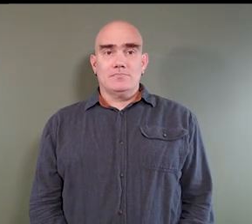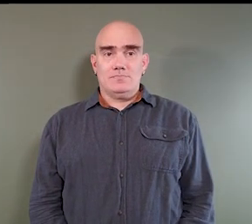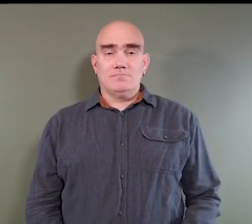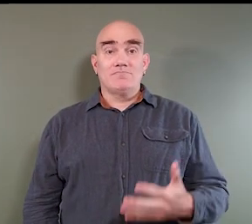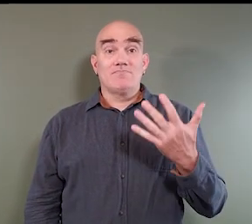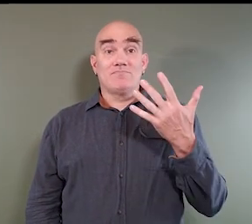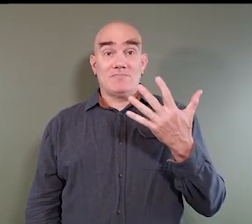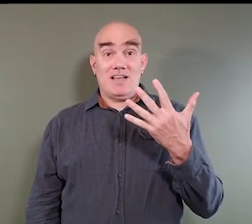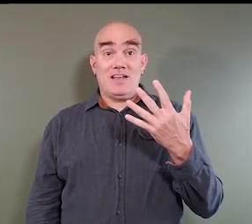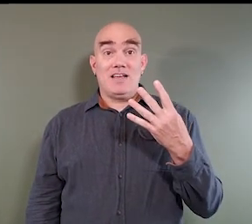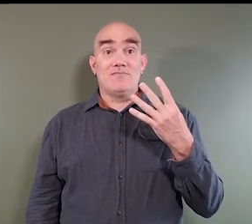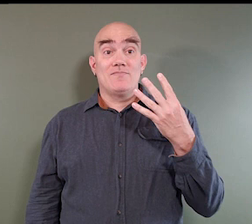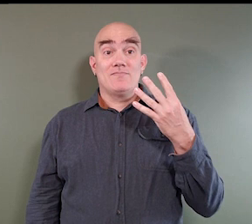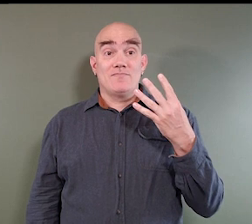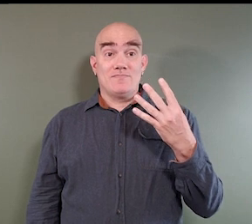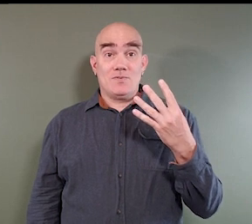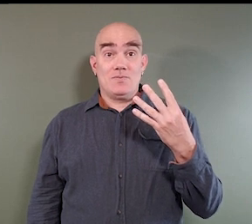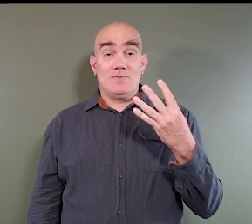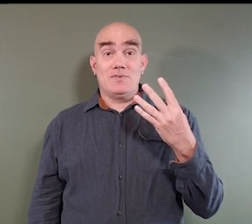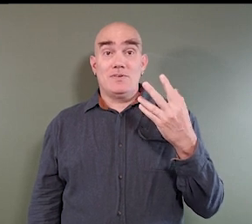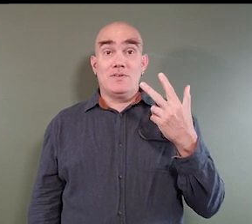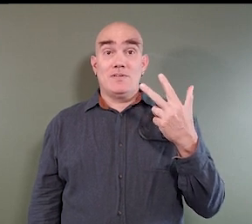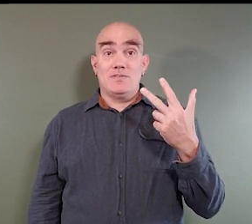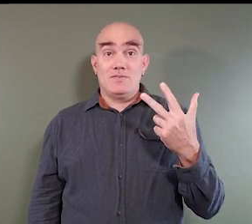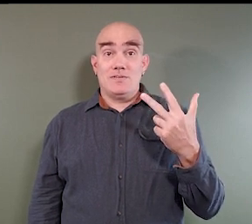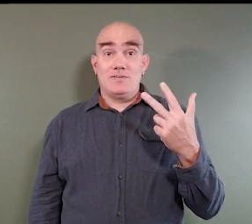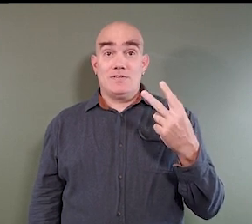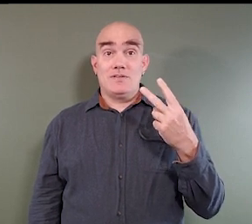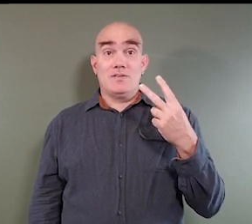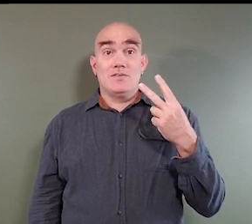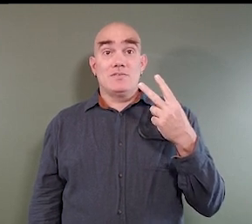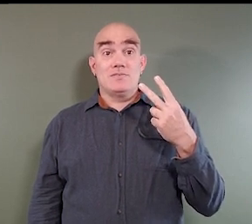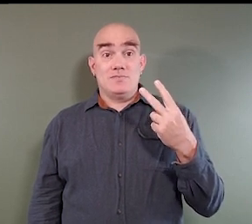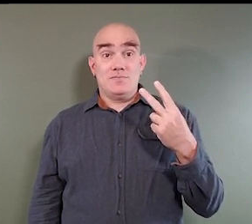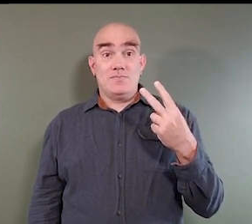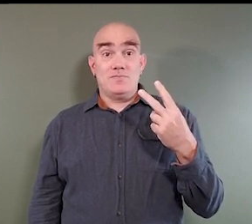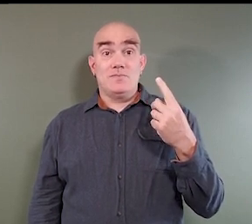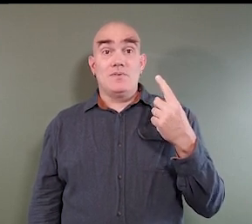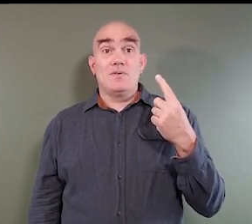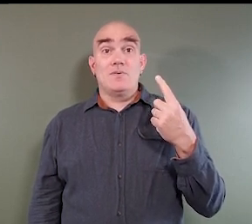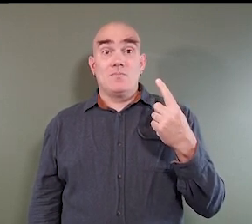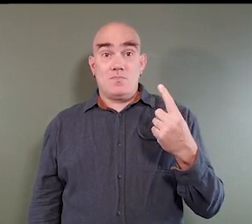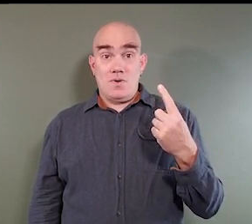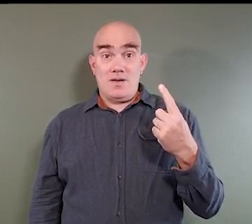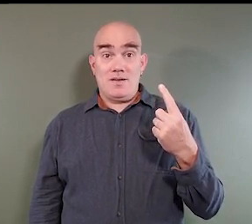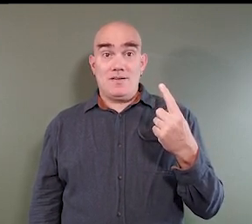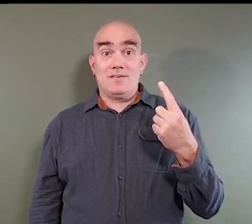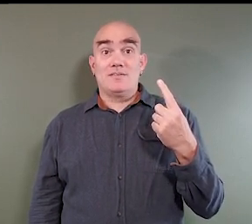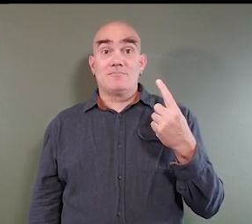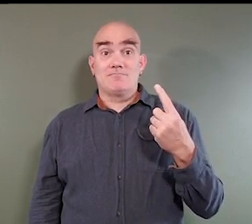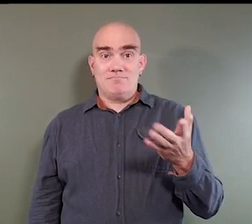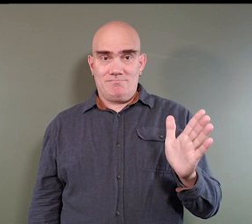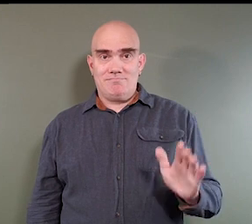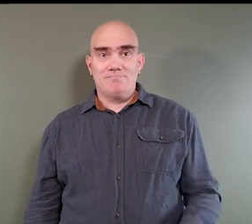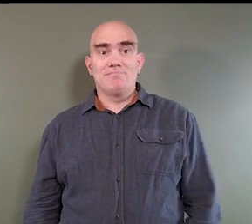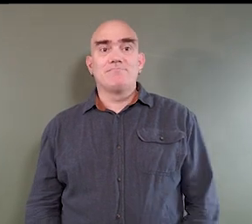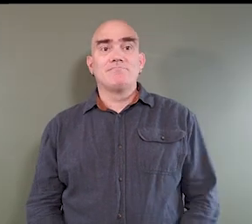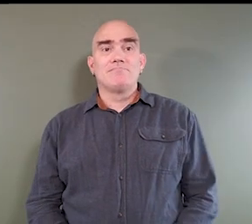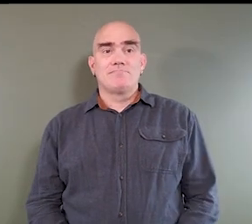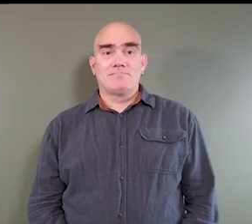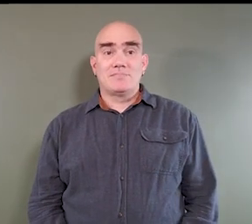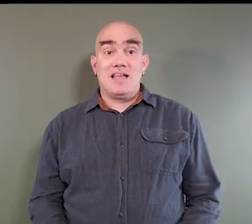for 5, 4, 3, 2, and